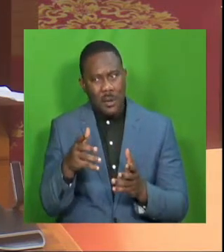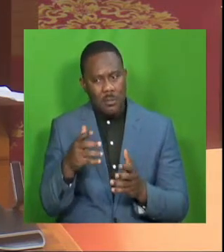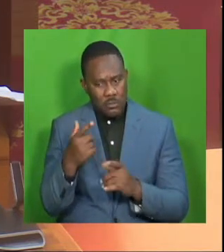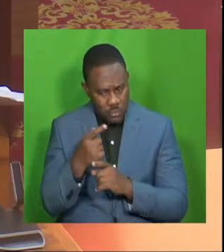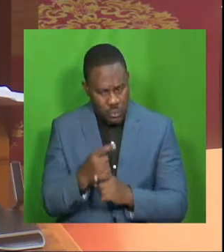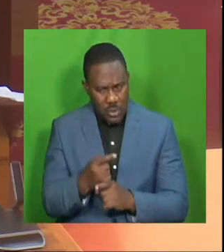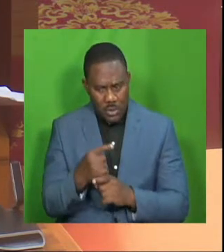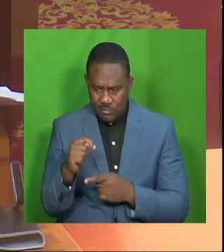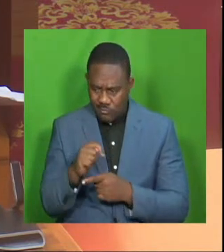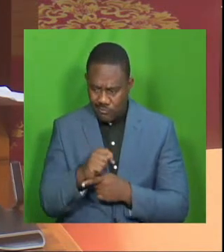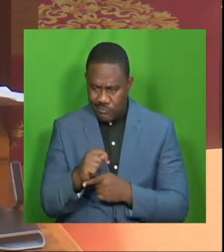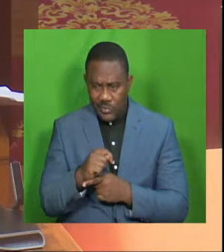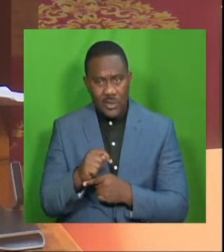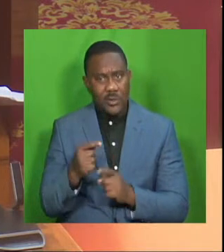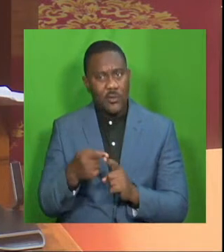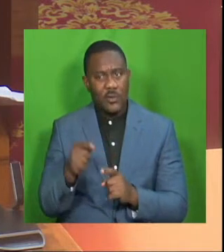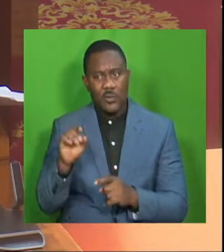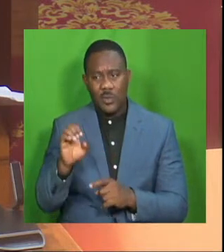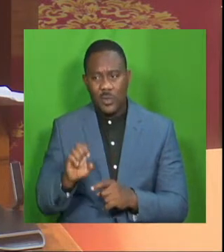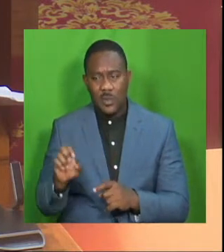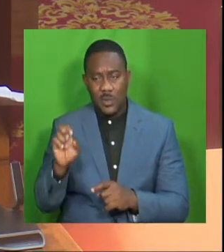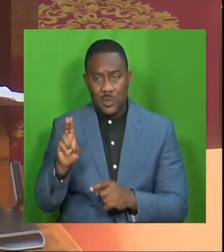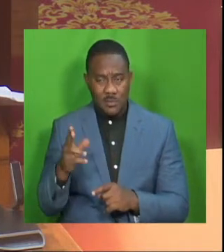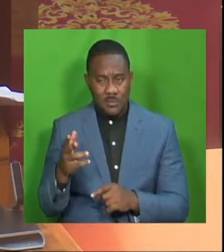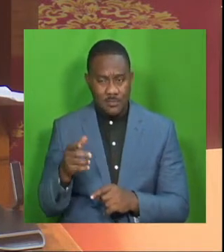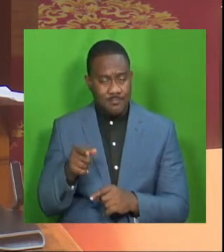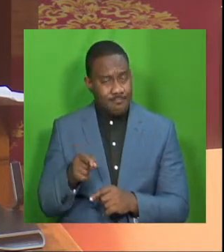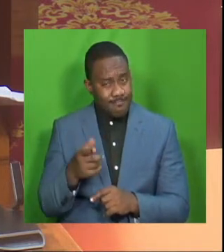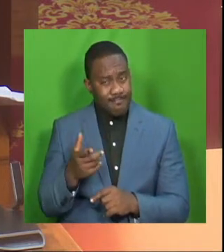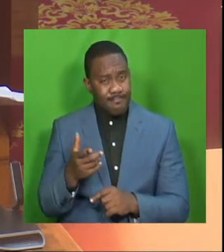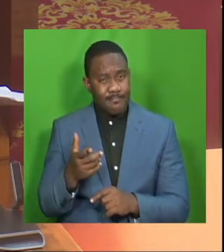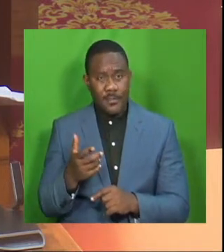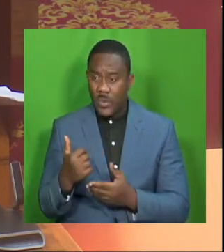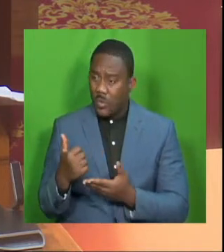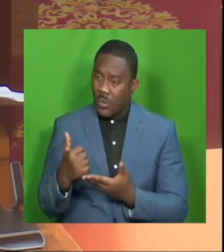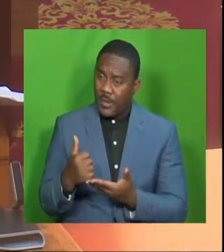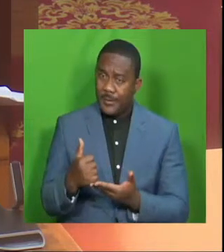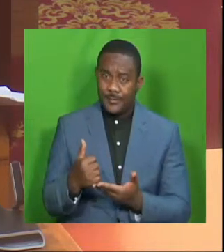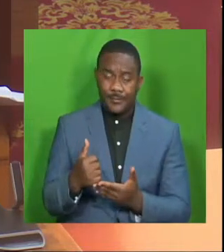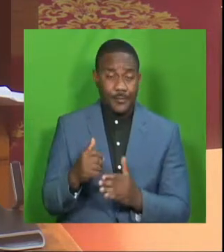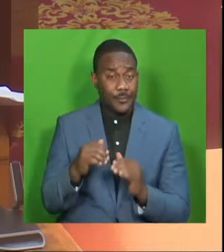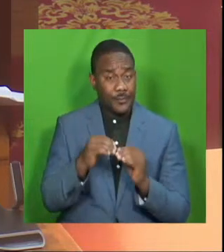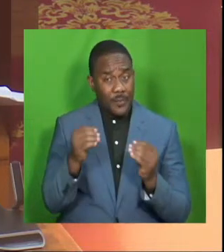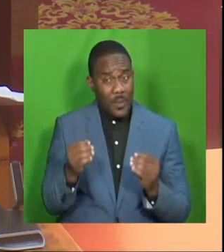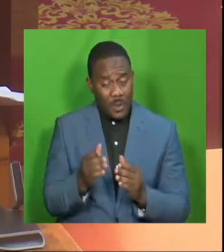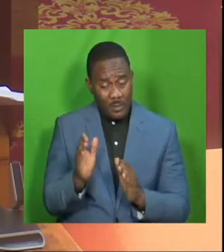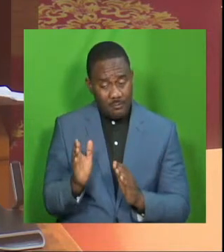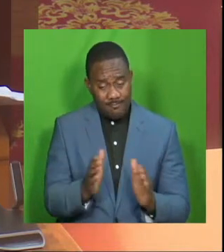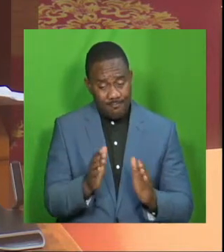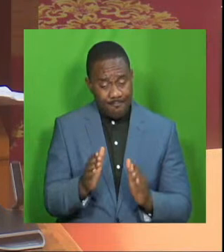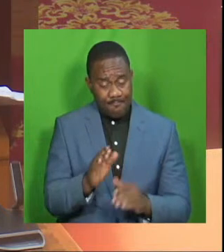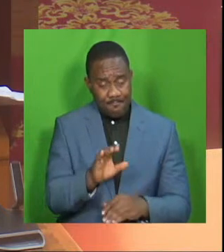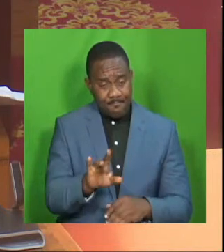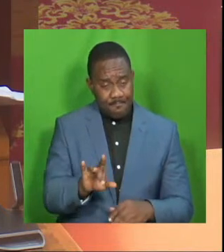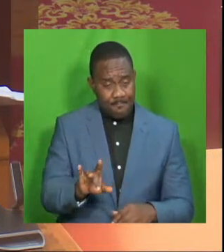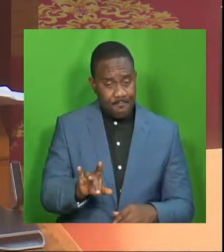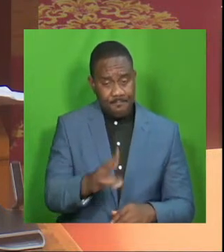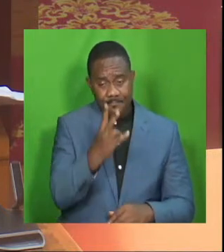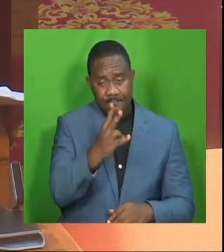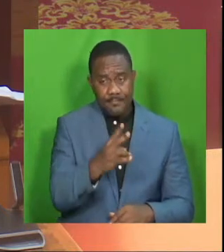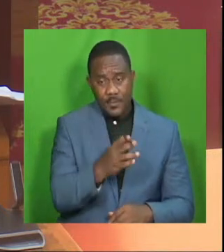on compliance with EU catch certification processes was organized from 7th to 8th of